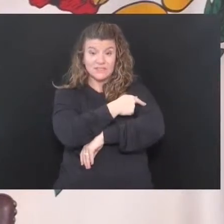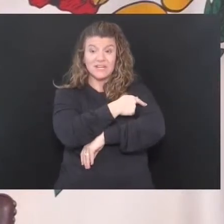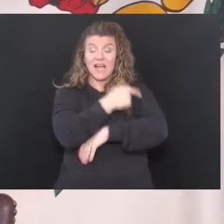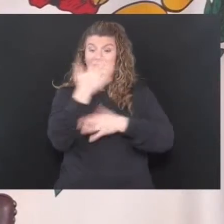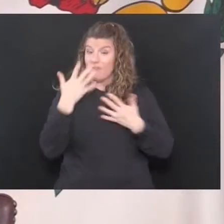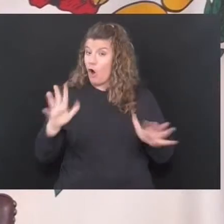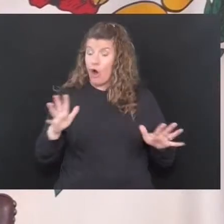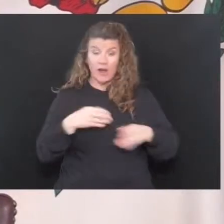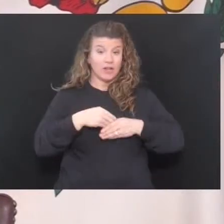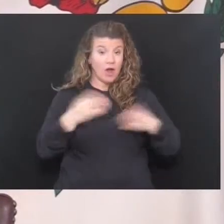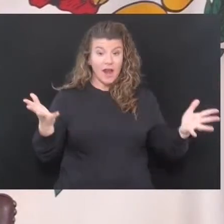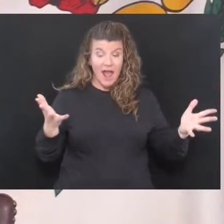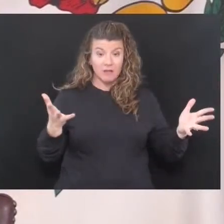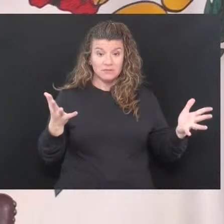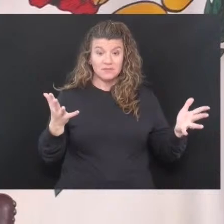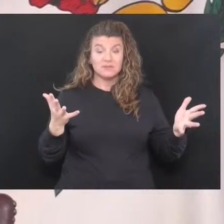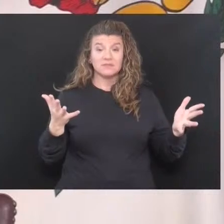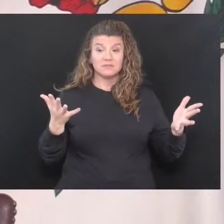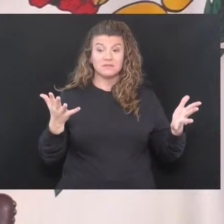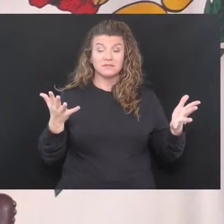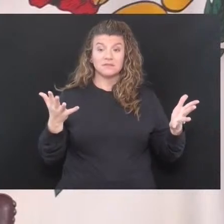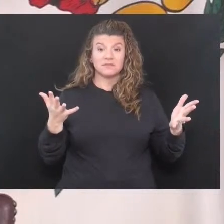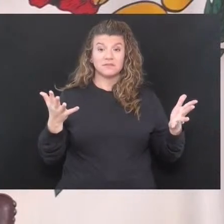out in West Virginia have been